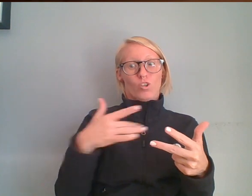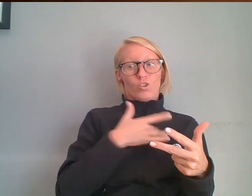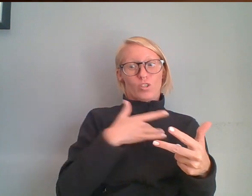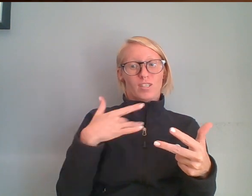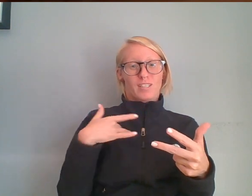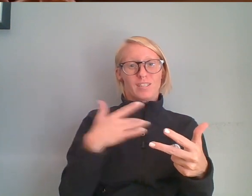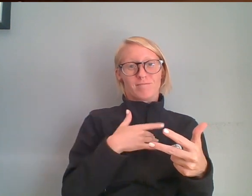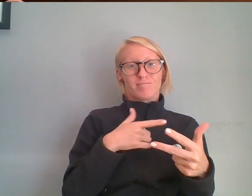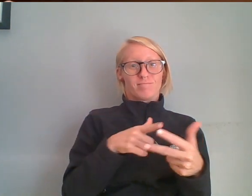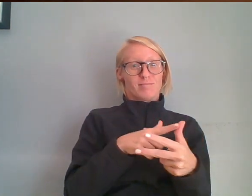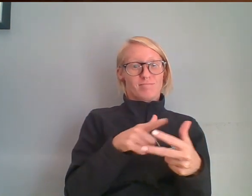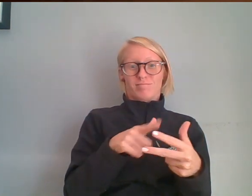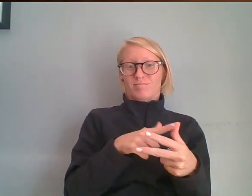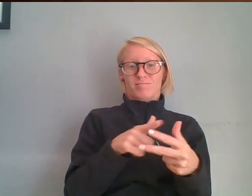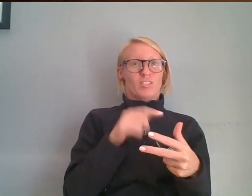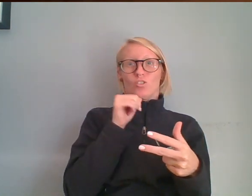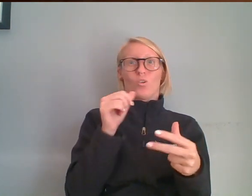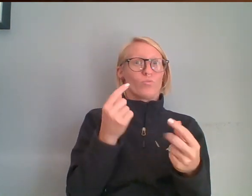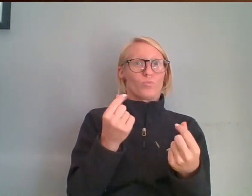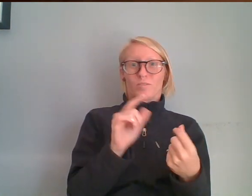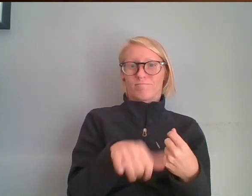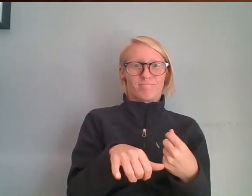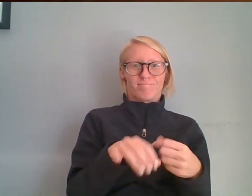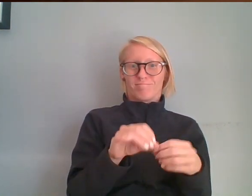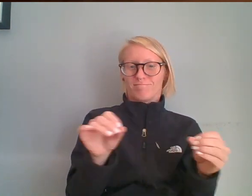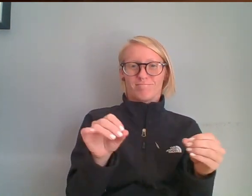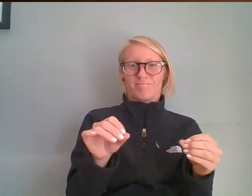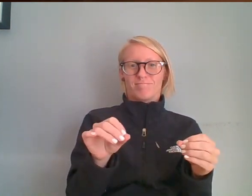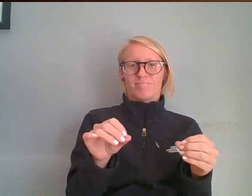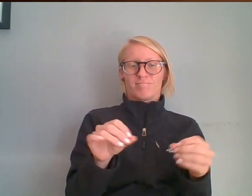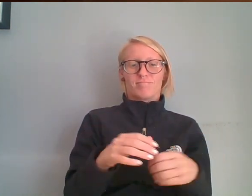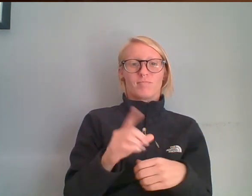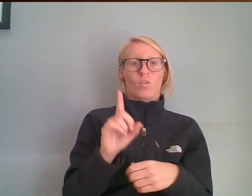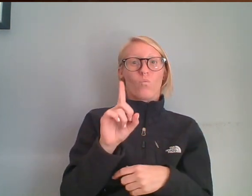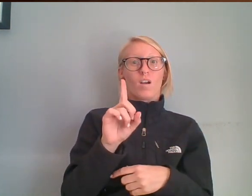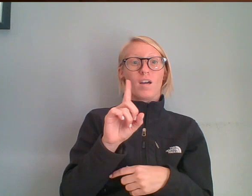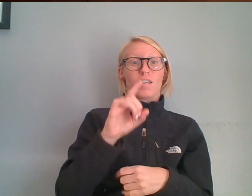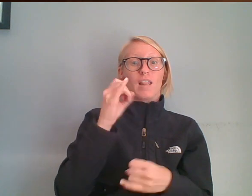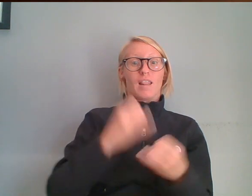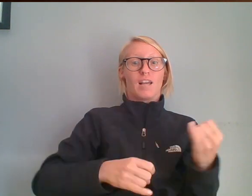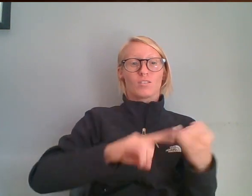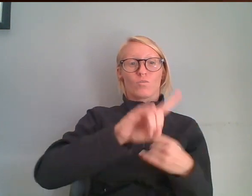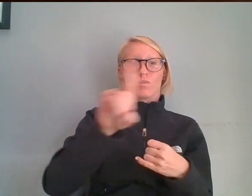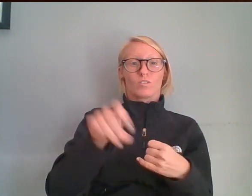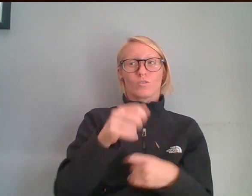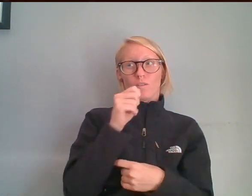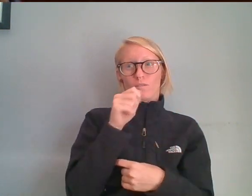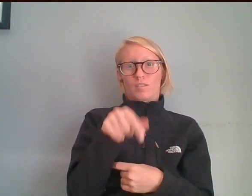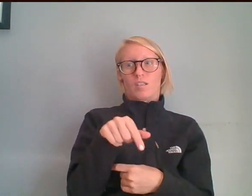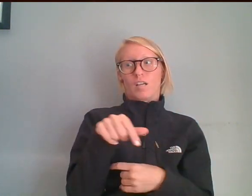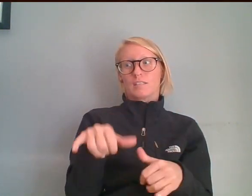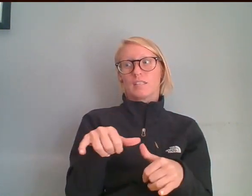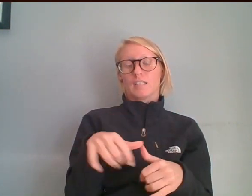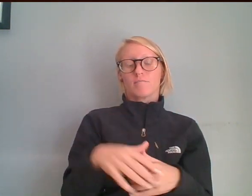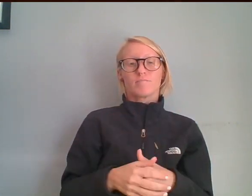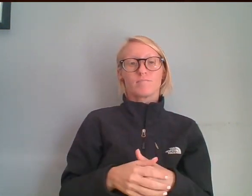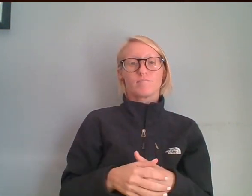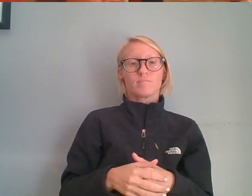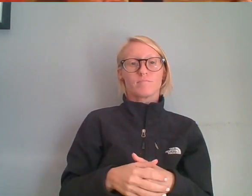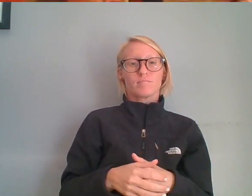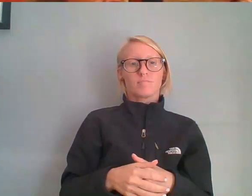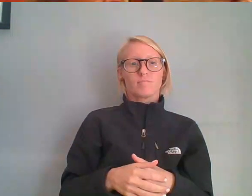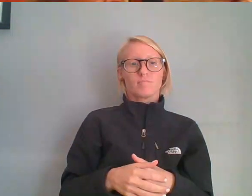those first 2, don't do it, right? One last question, please. The microphone is right here. And then, like I said, I will hang around afterwards. Yes,